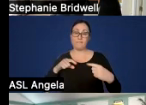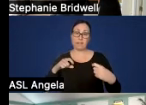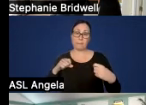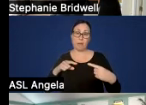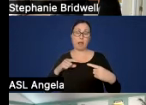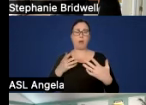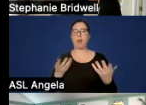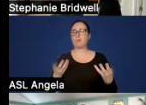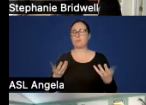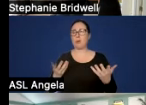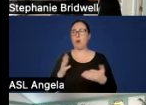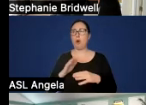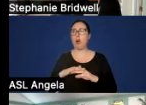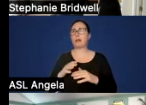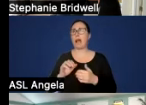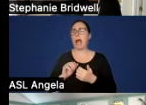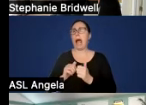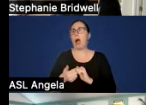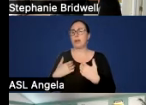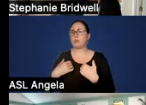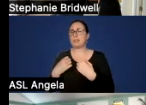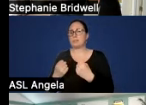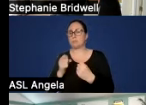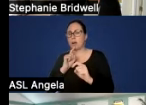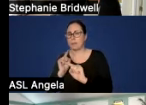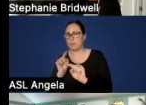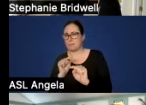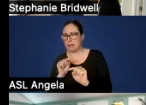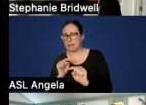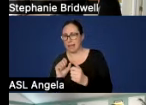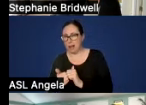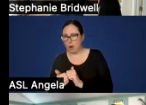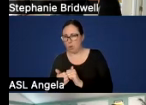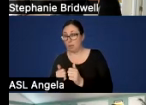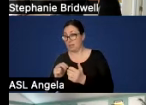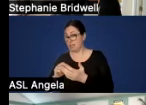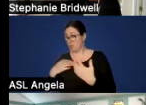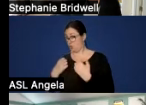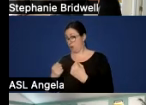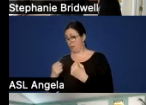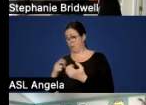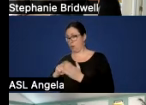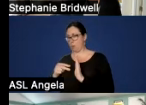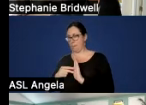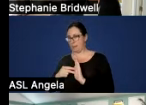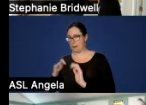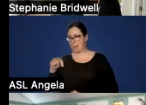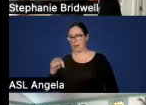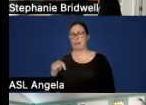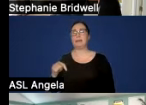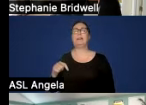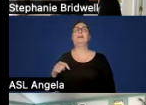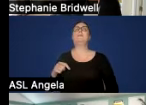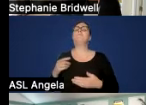strengthen the response. And so what I mean by that is we would have prosecutors many times saying, you